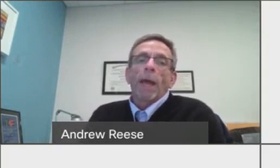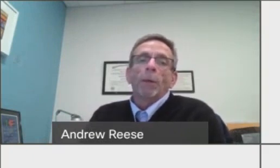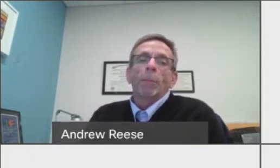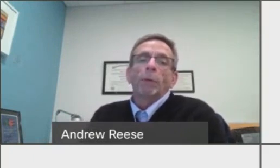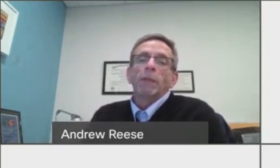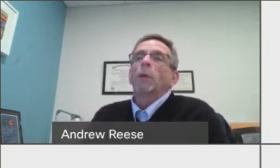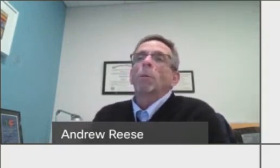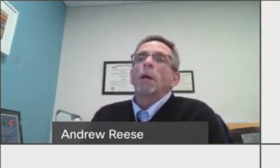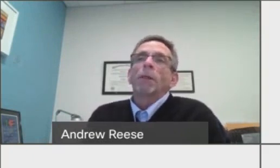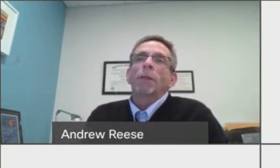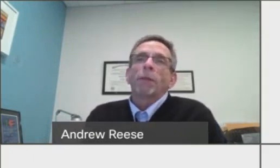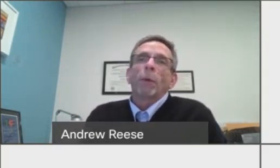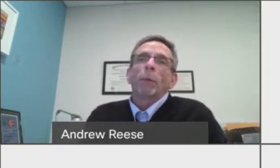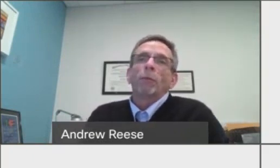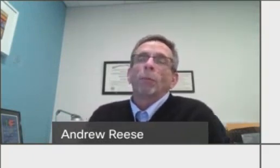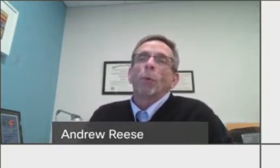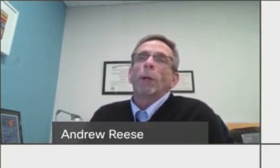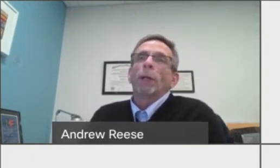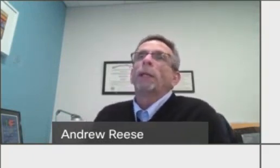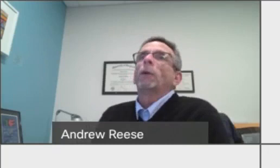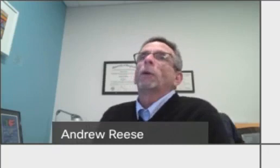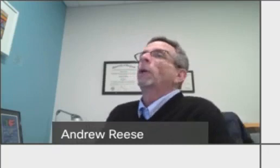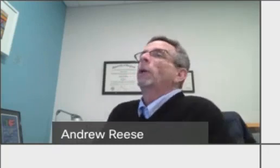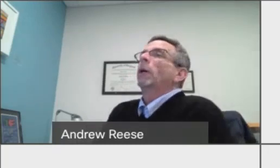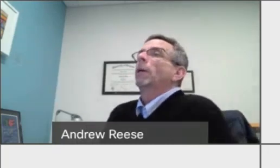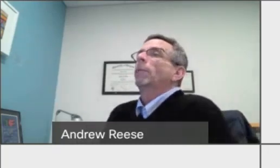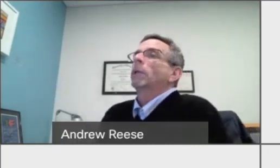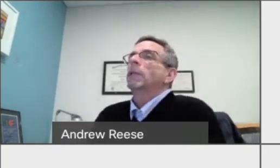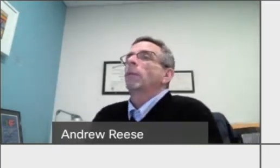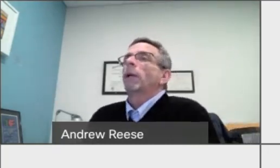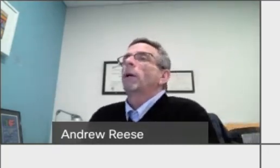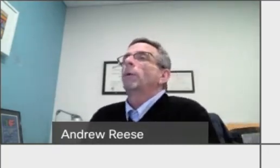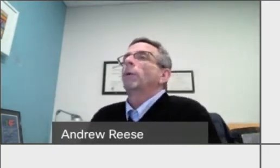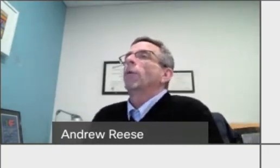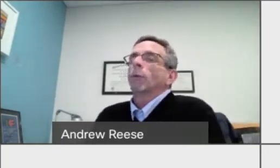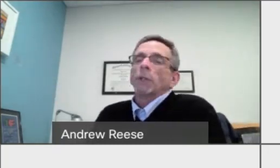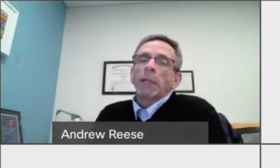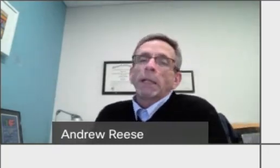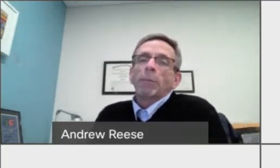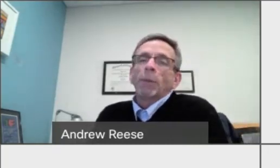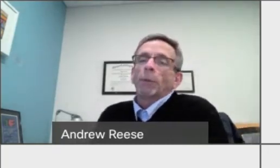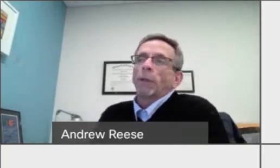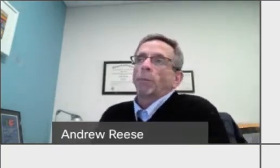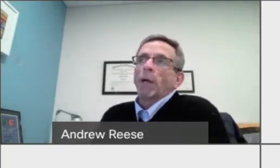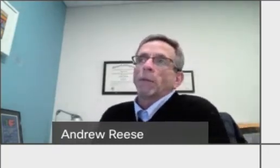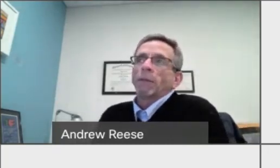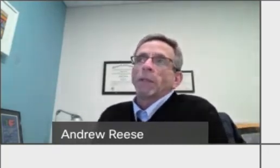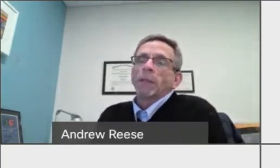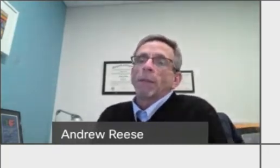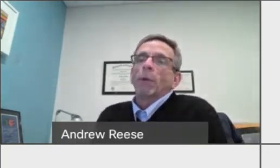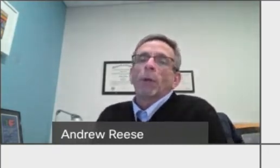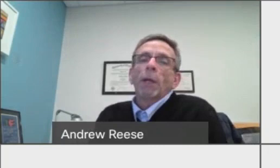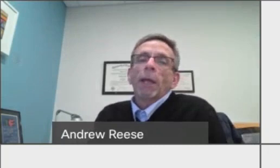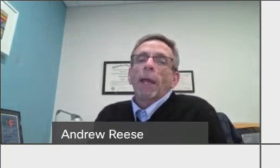if you add up every single month where we've reported it here, you can see we had 113 people test positive